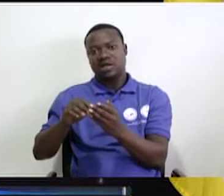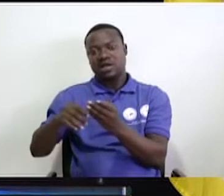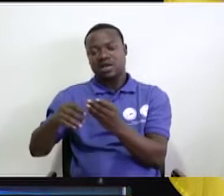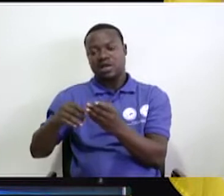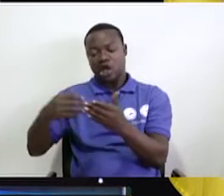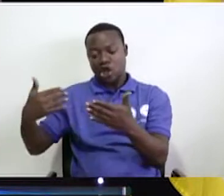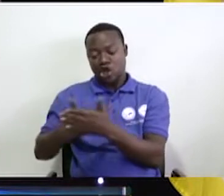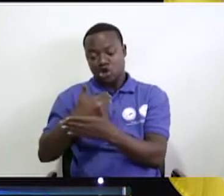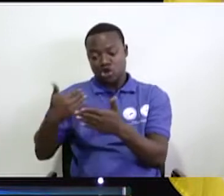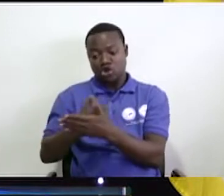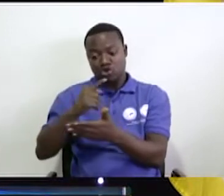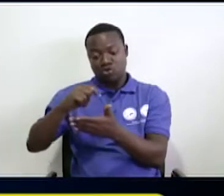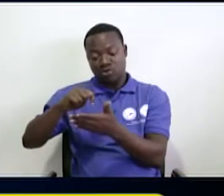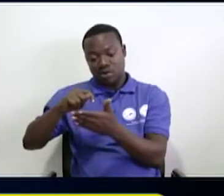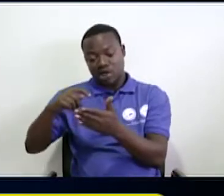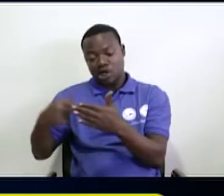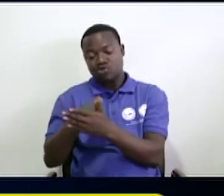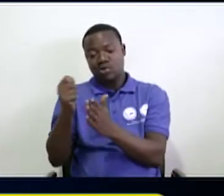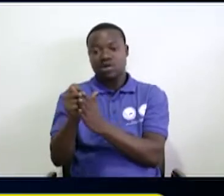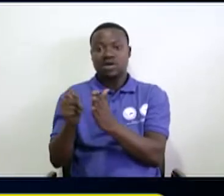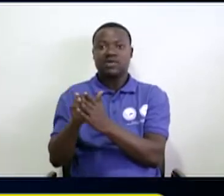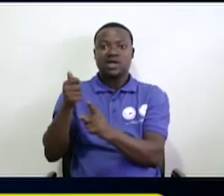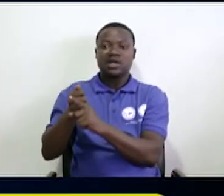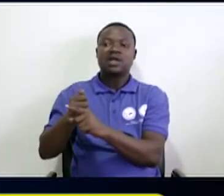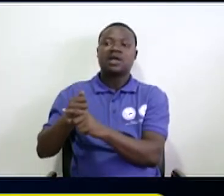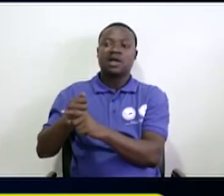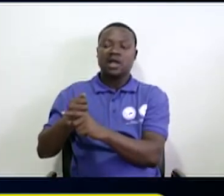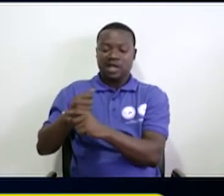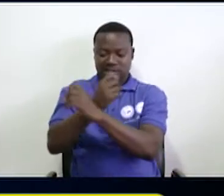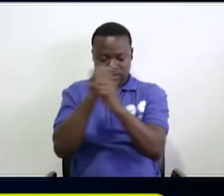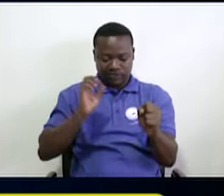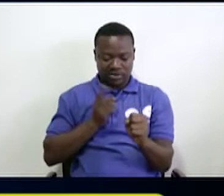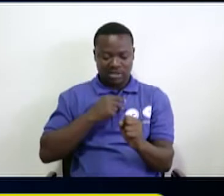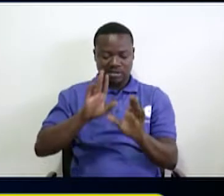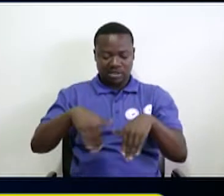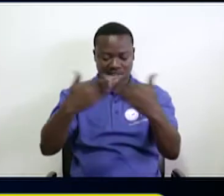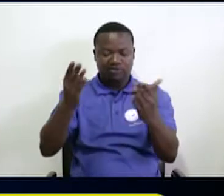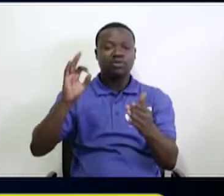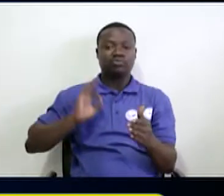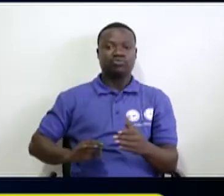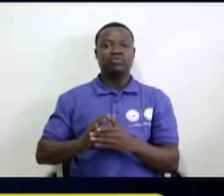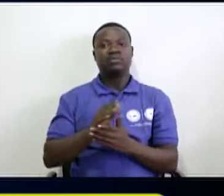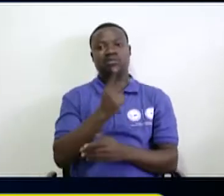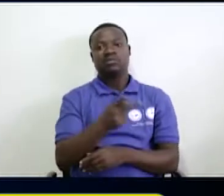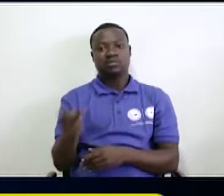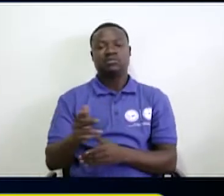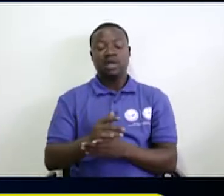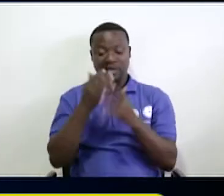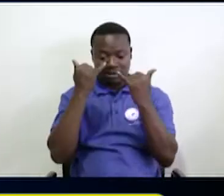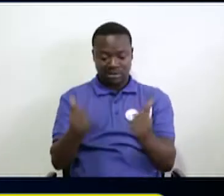Redeem us and to give us inheritance. And now that he